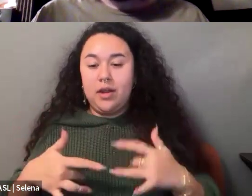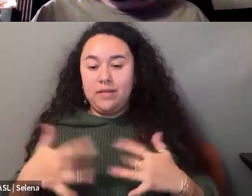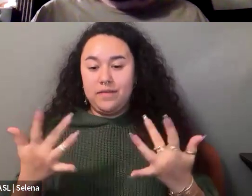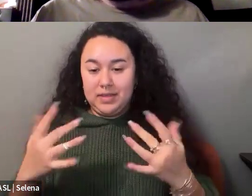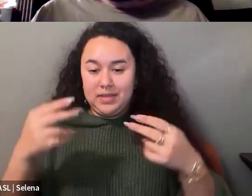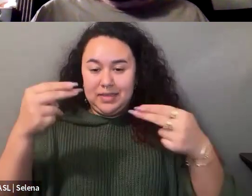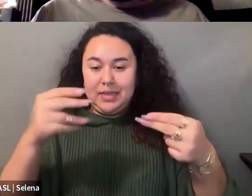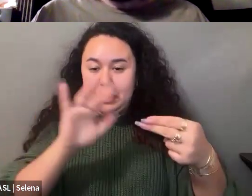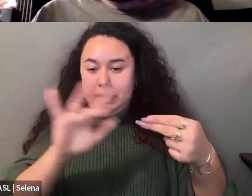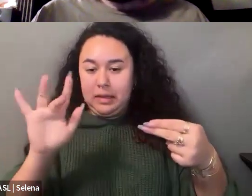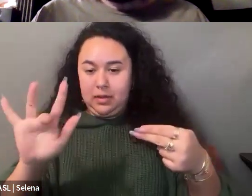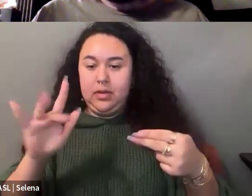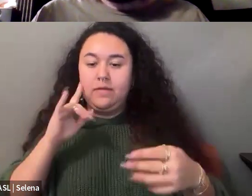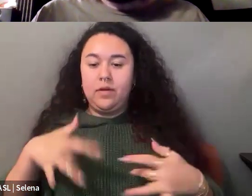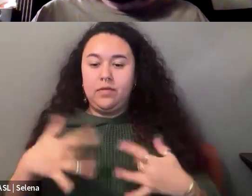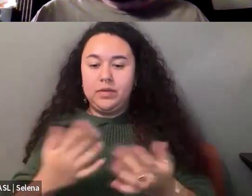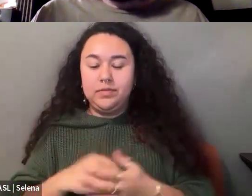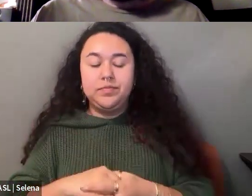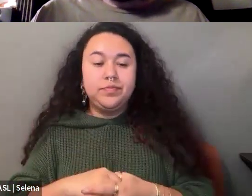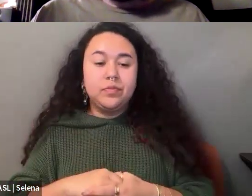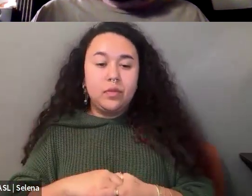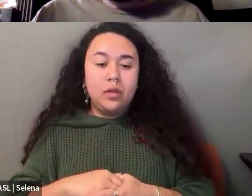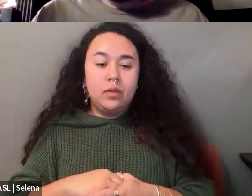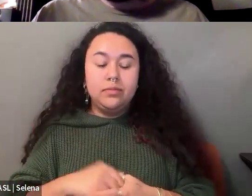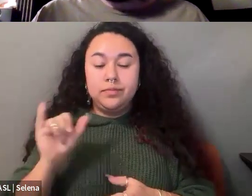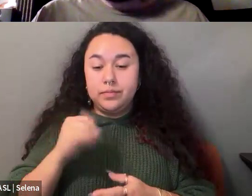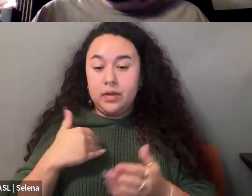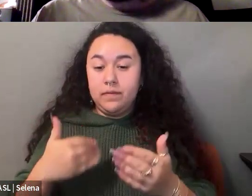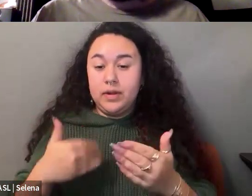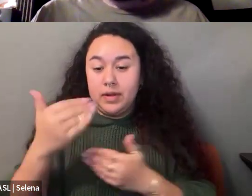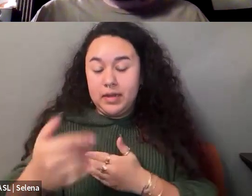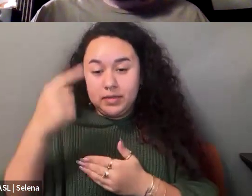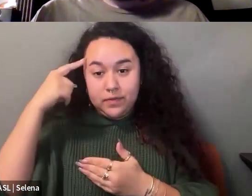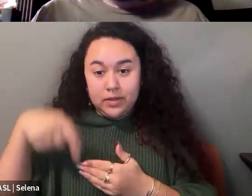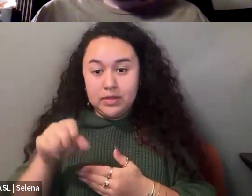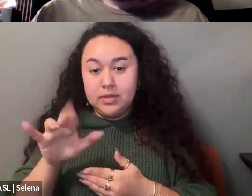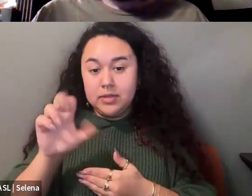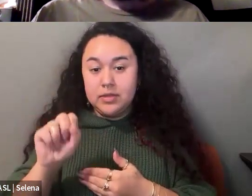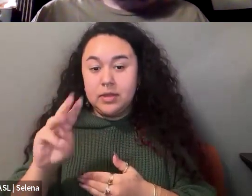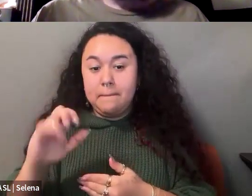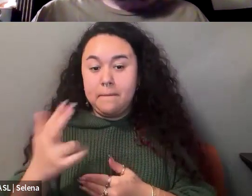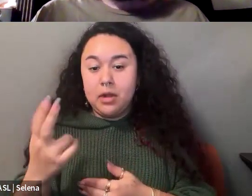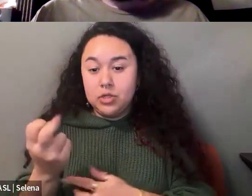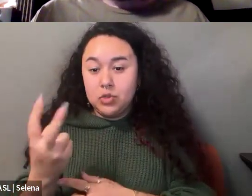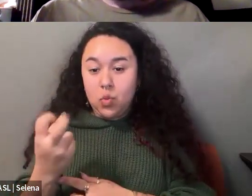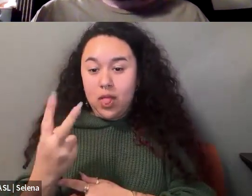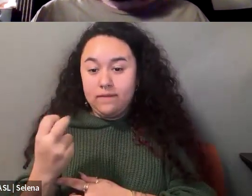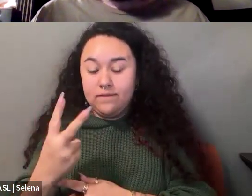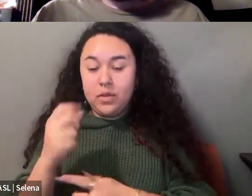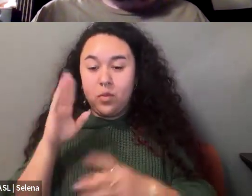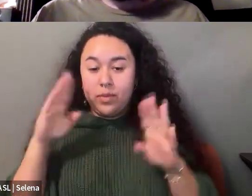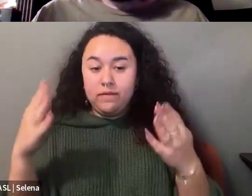tab. We also have the next in this series on March 12th that will be focused